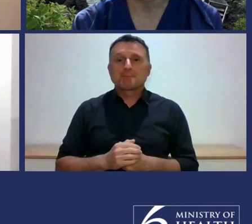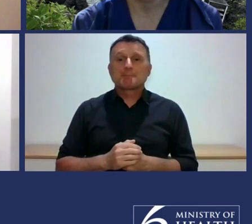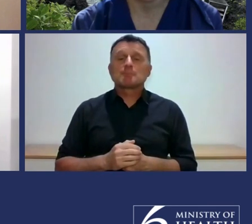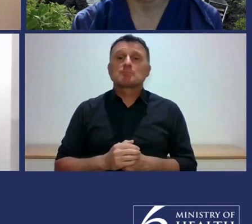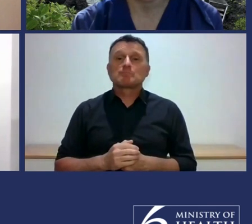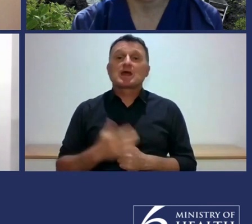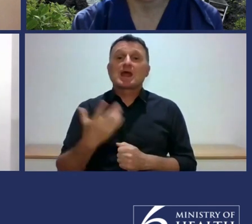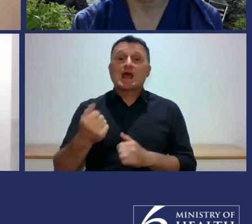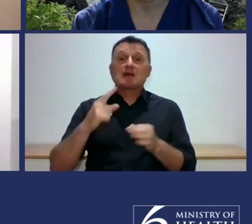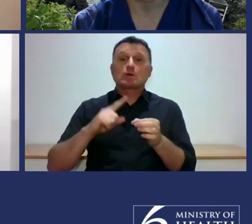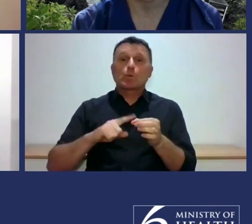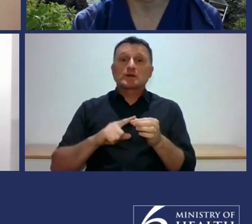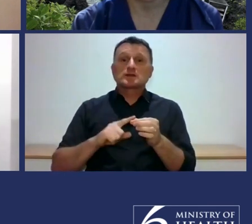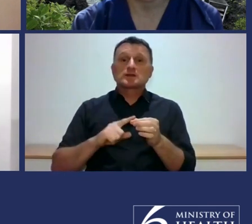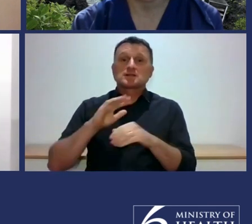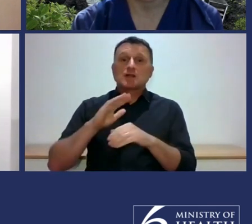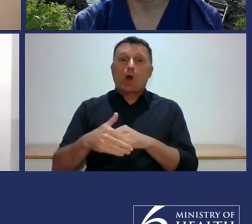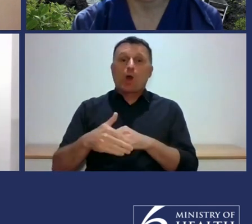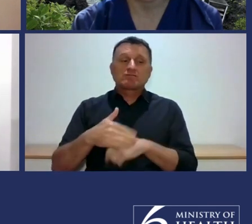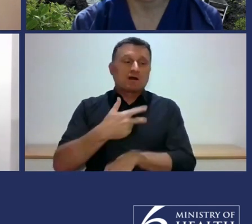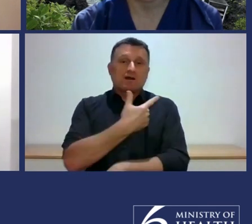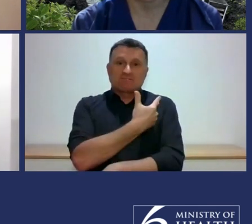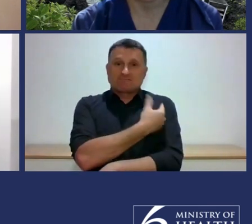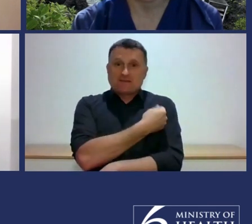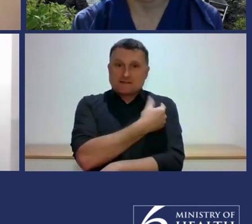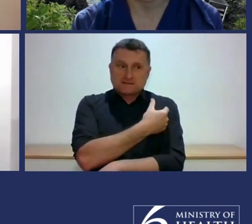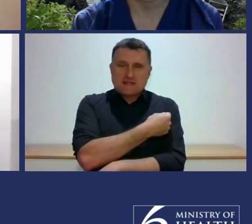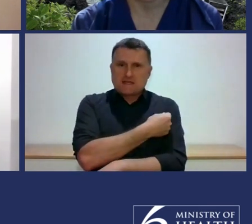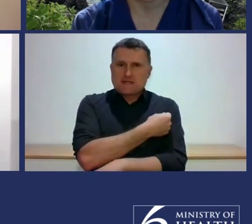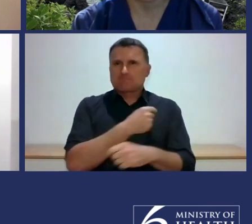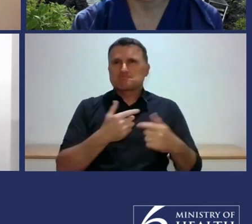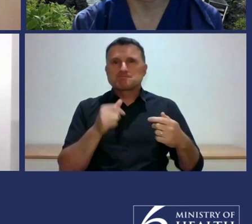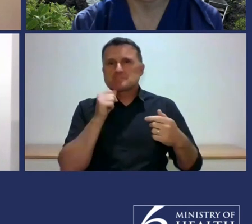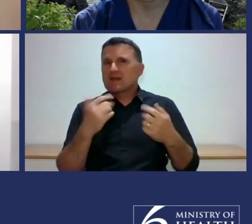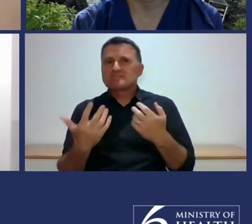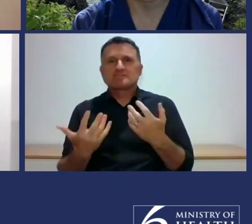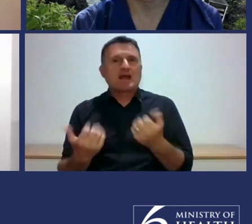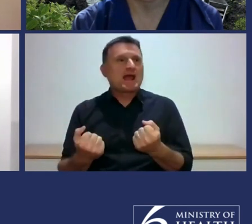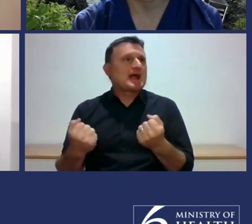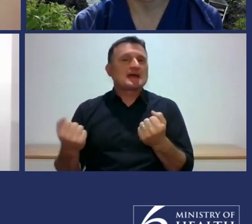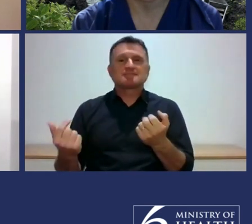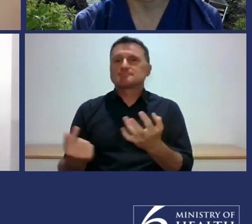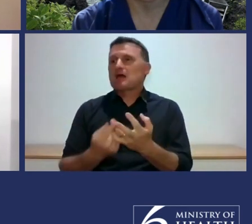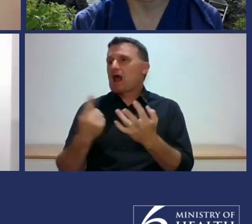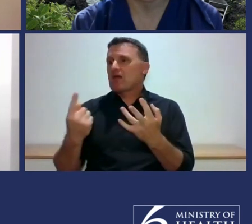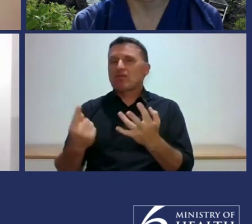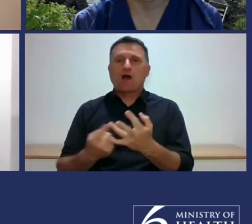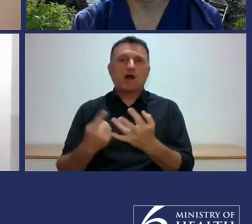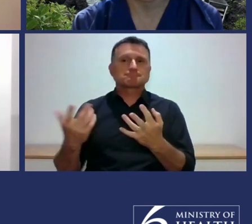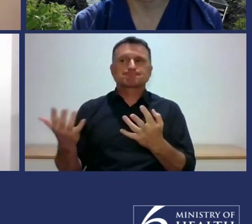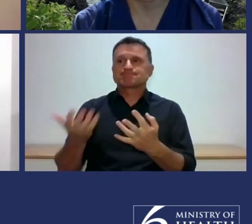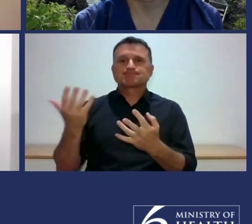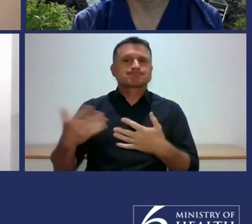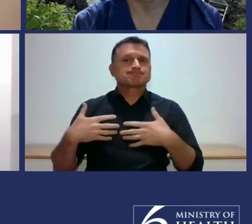the vaccine sort of works and reacts with other conditions that pregnant people might be experiencing.